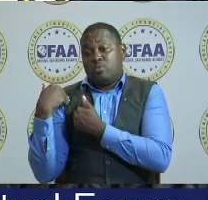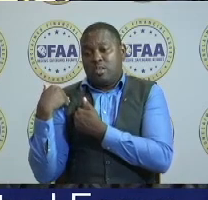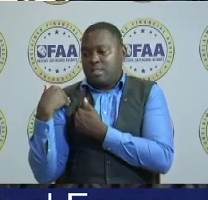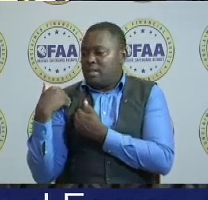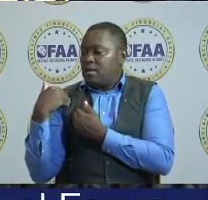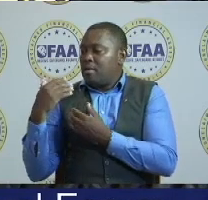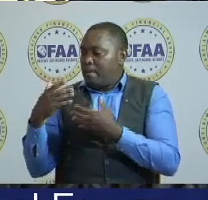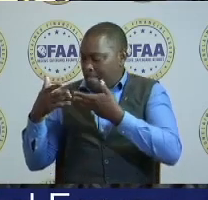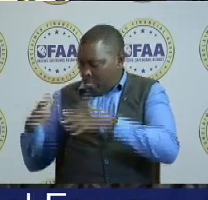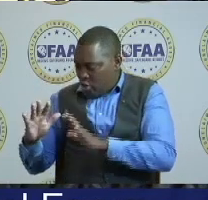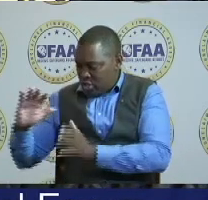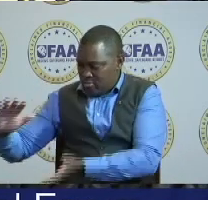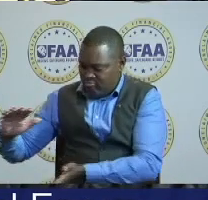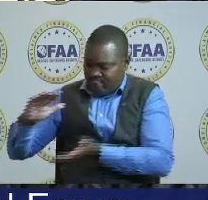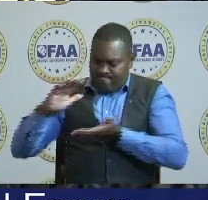reunification?